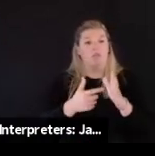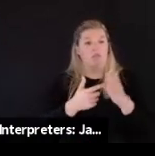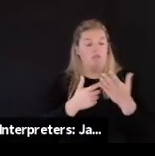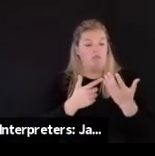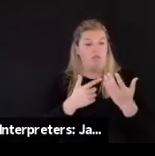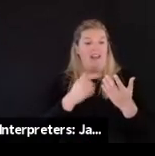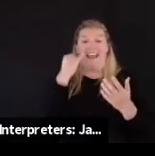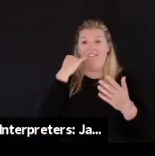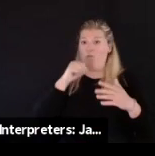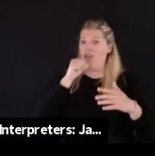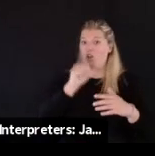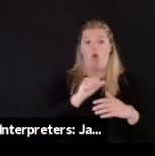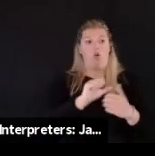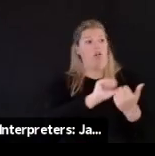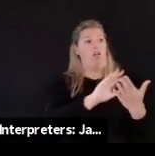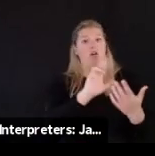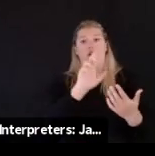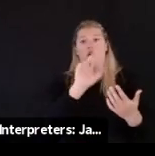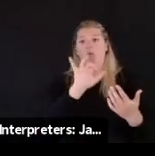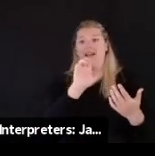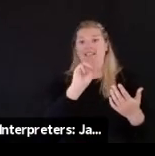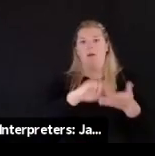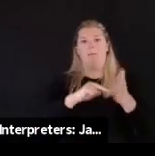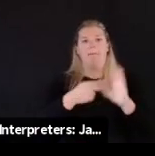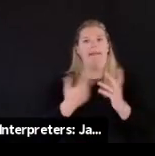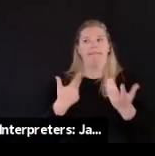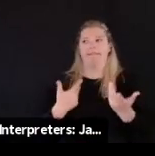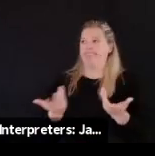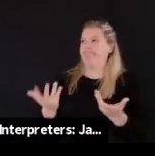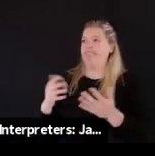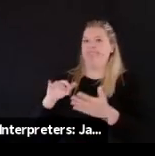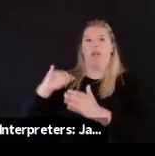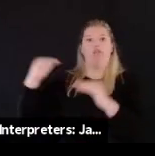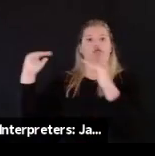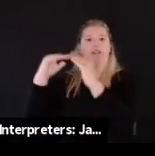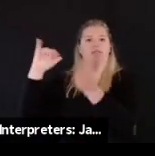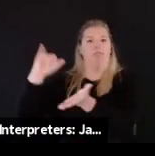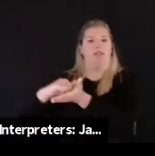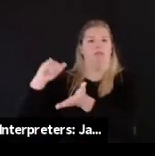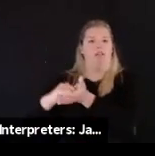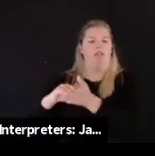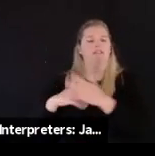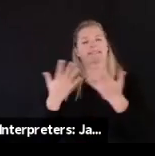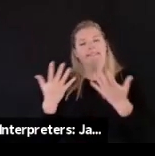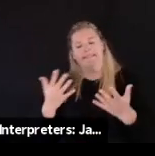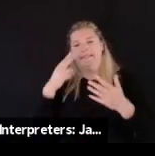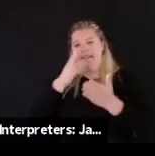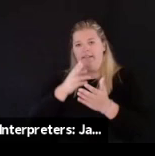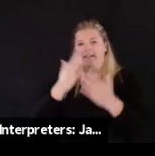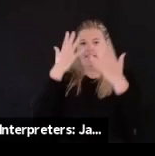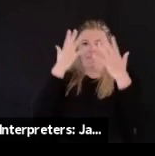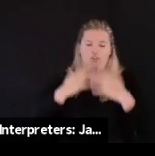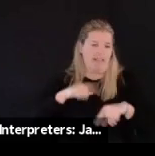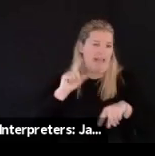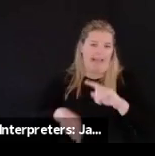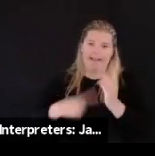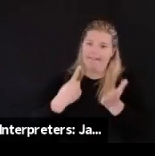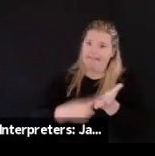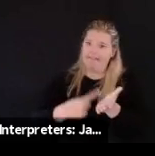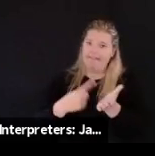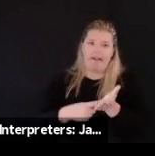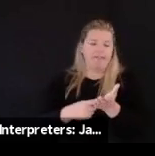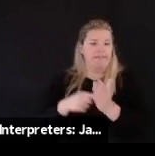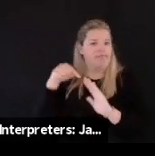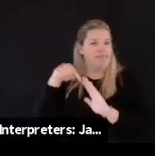never be able to achieve justice. So I don't have, unfortunately, enough time to dive into this. I teach a whole class on